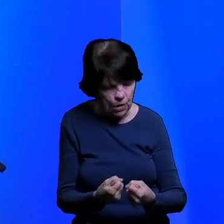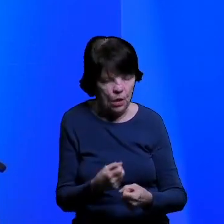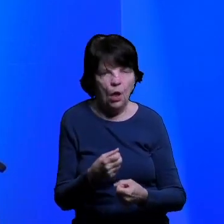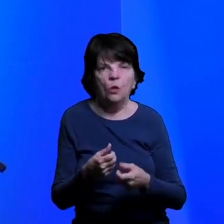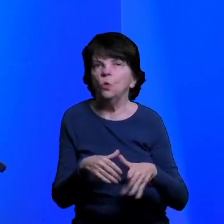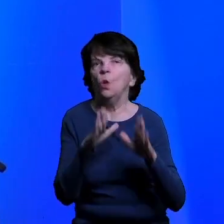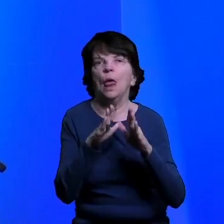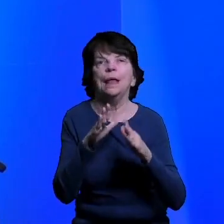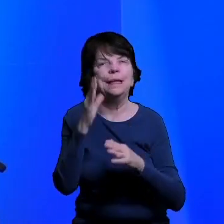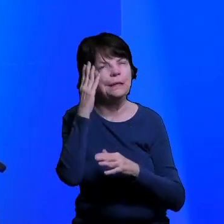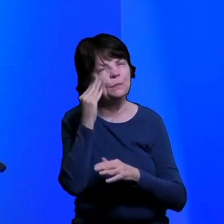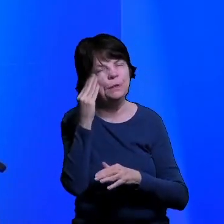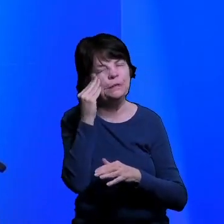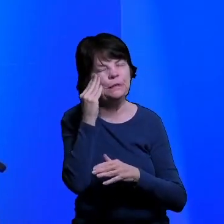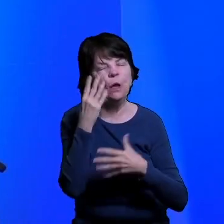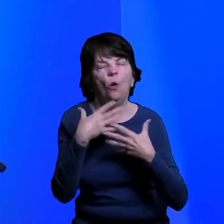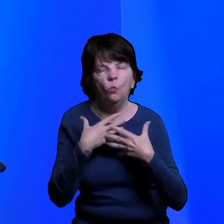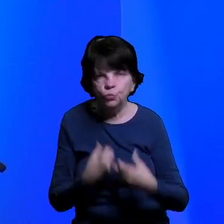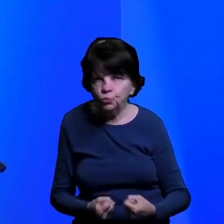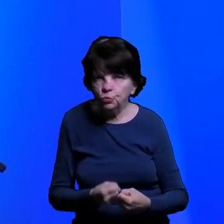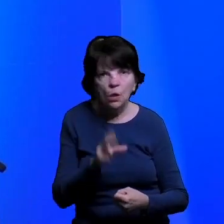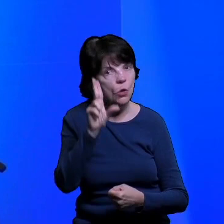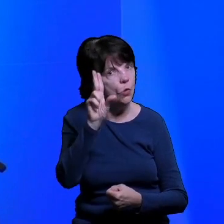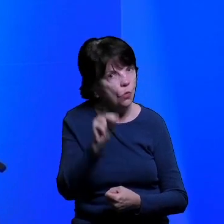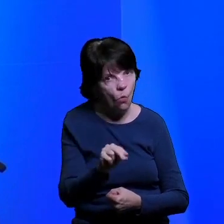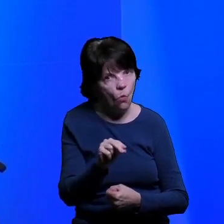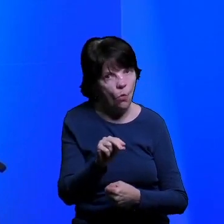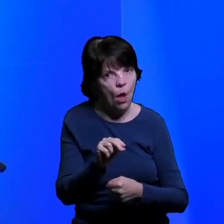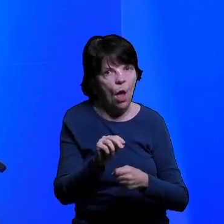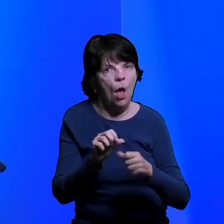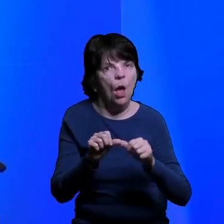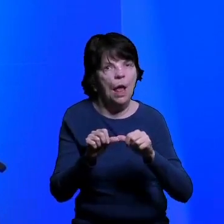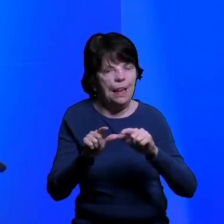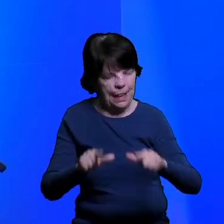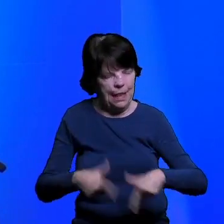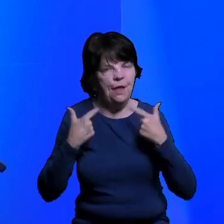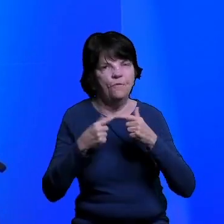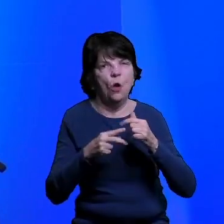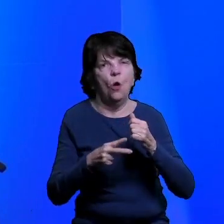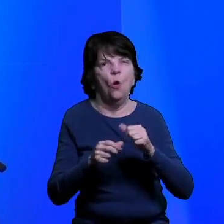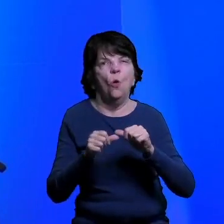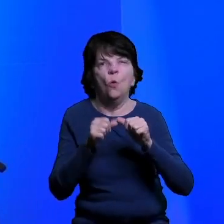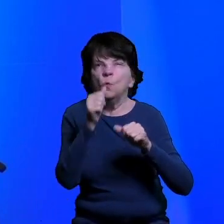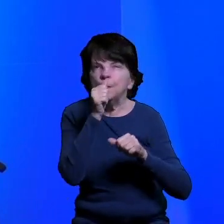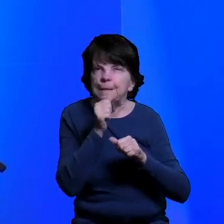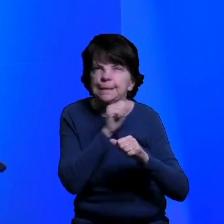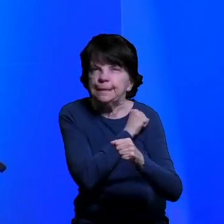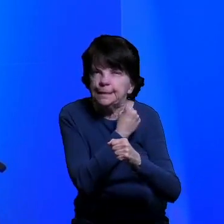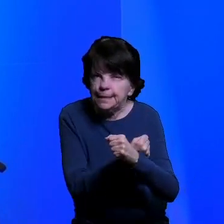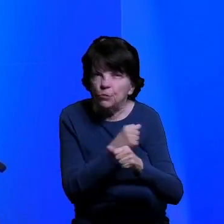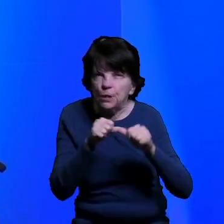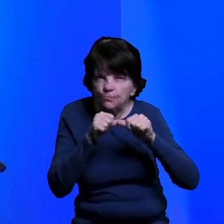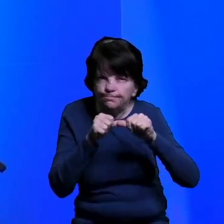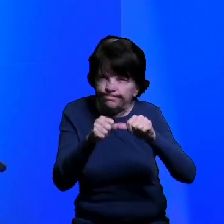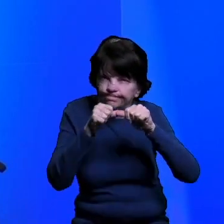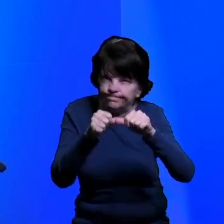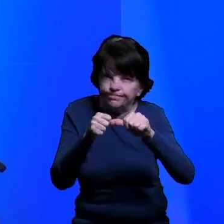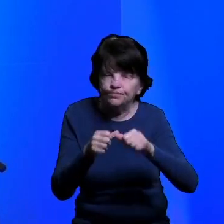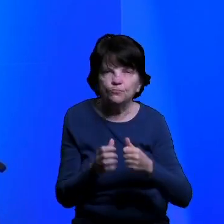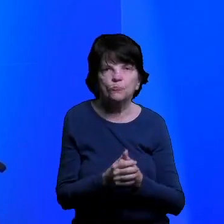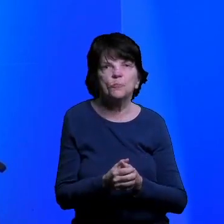your experiences in life pull you down, but be resilient. Get up, dust yourself off, get back in the